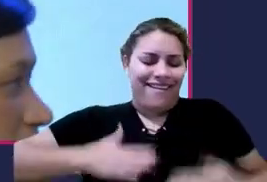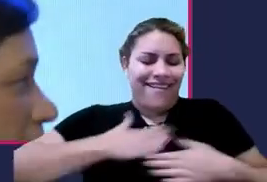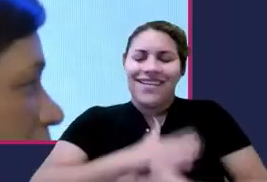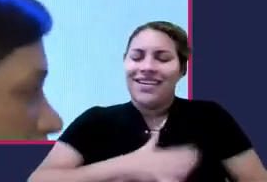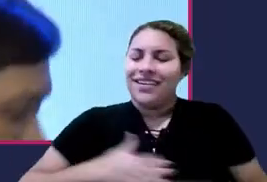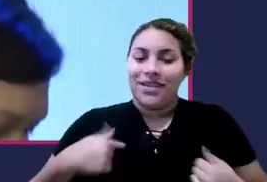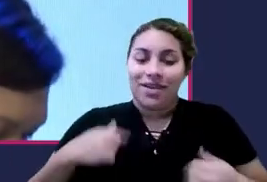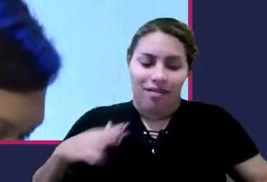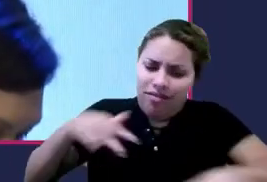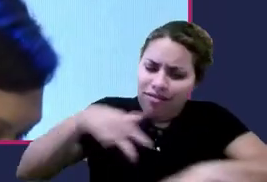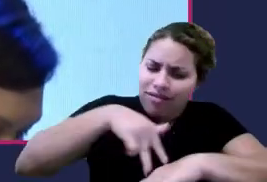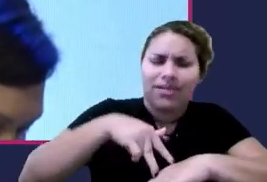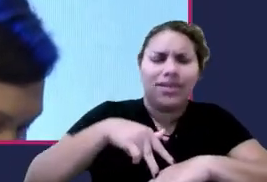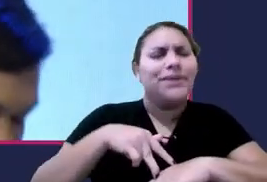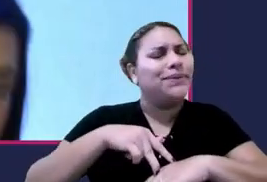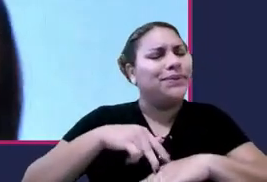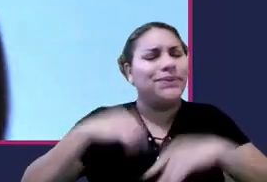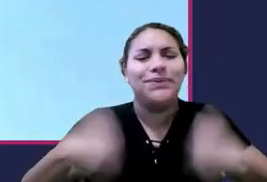morning.